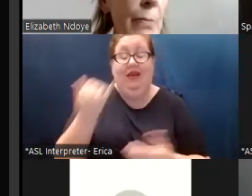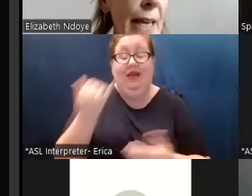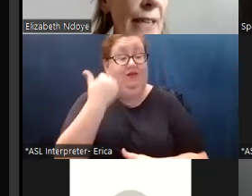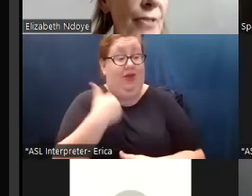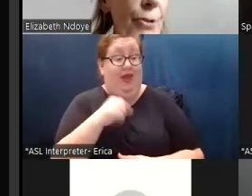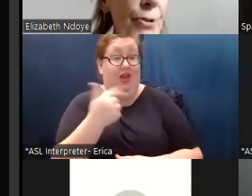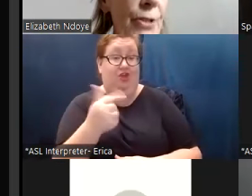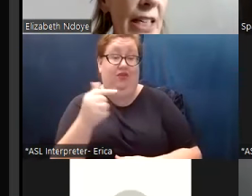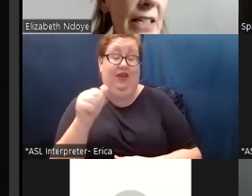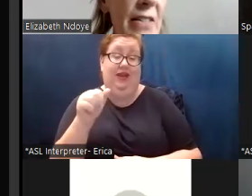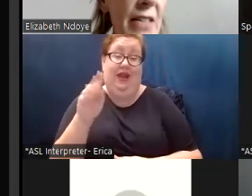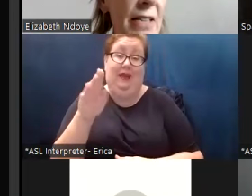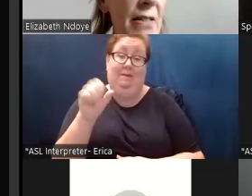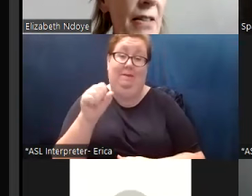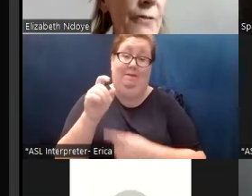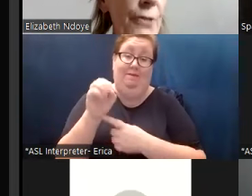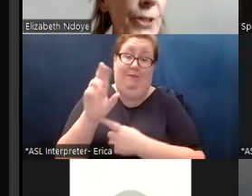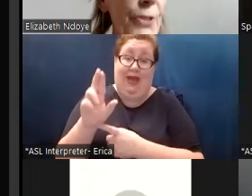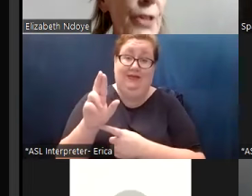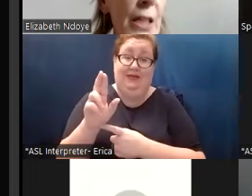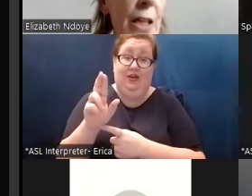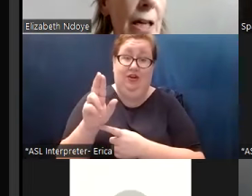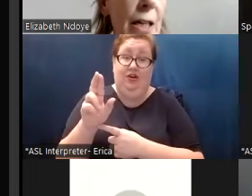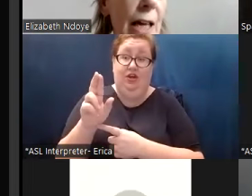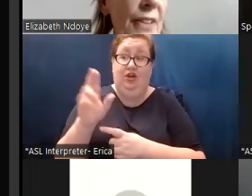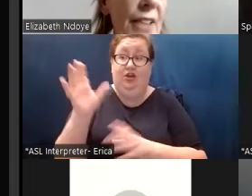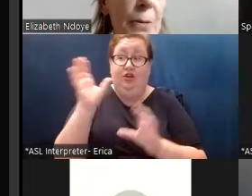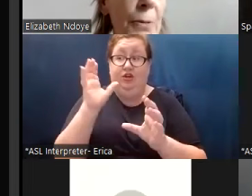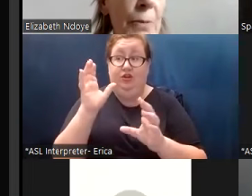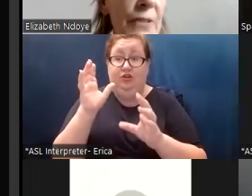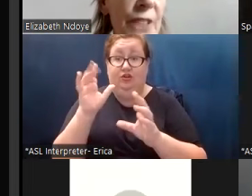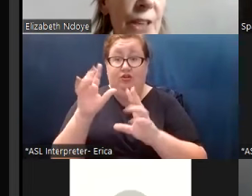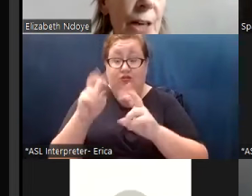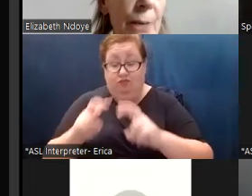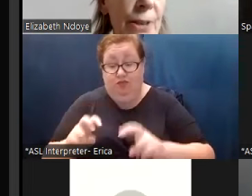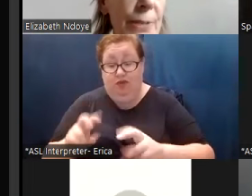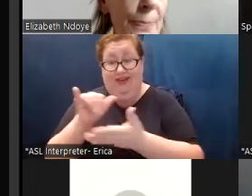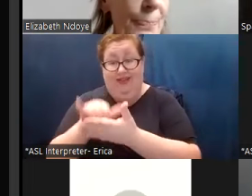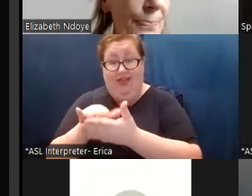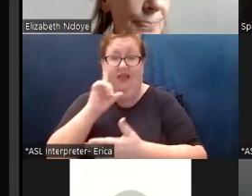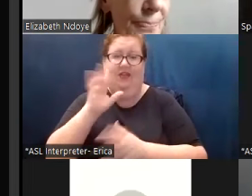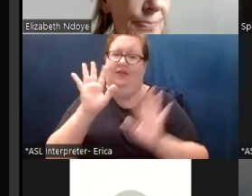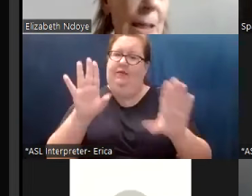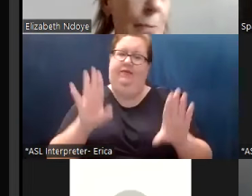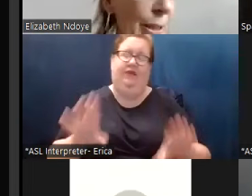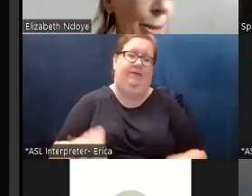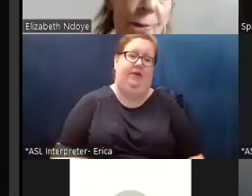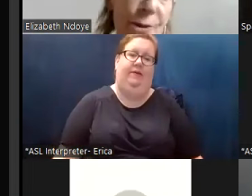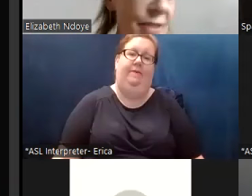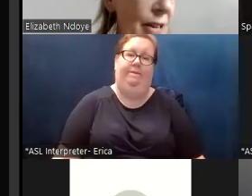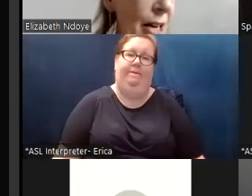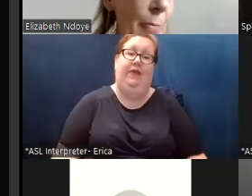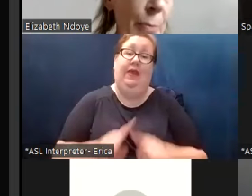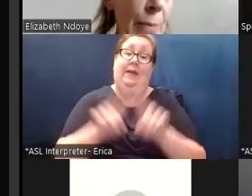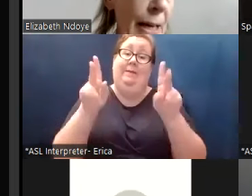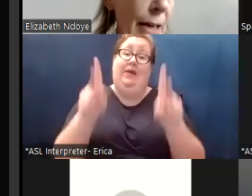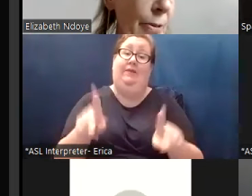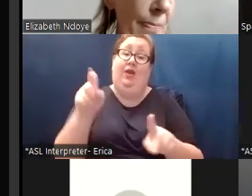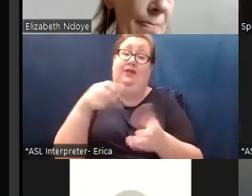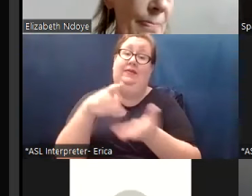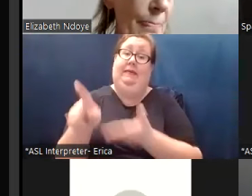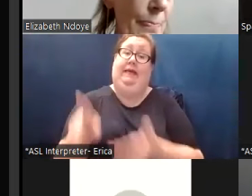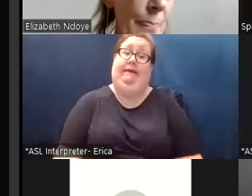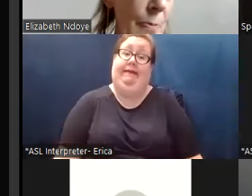green ambassador to look into that stuff for us, I think it would be phenomenal. But the person's got to be